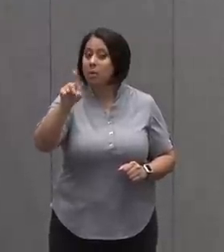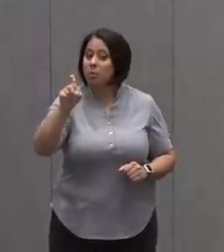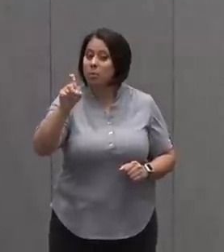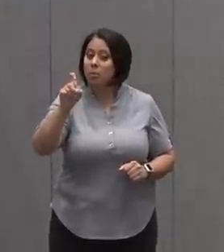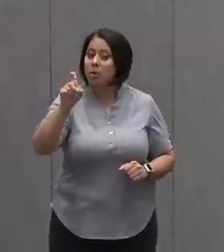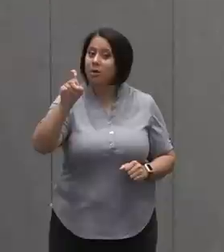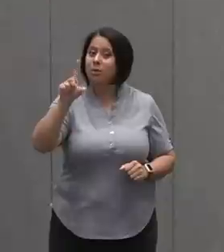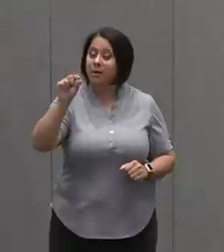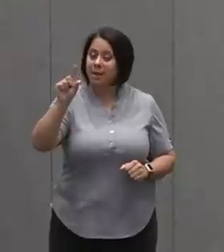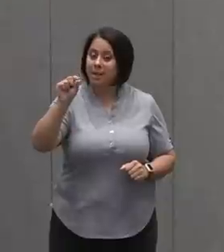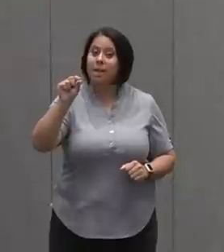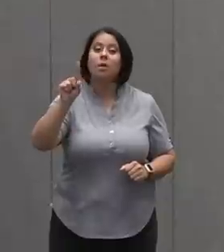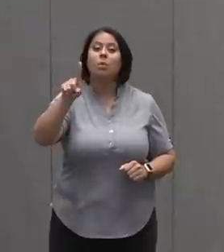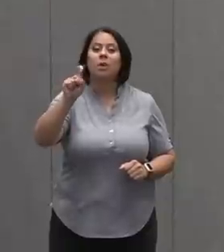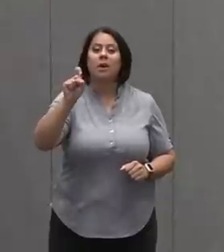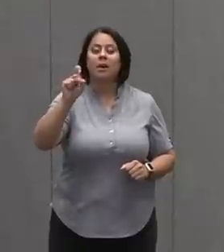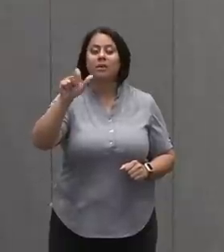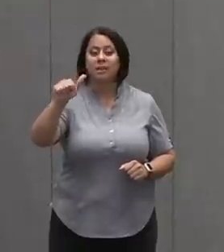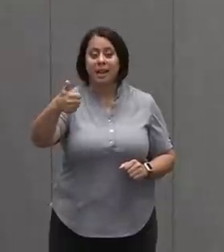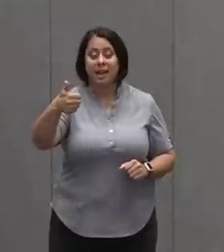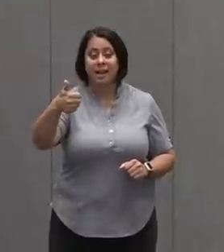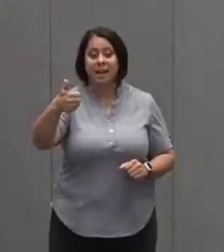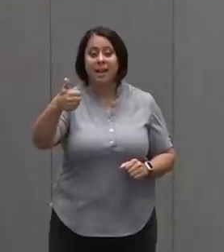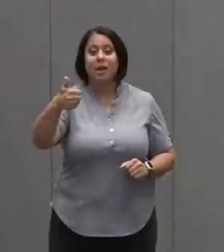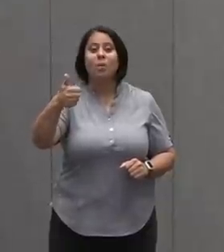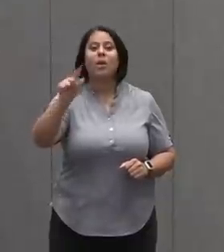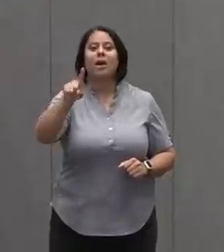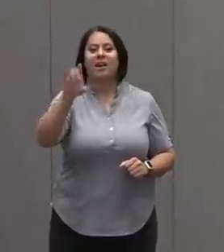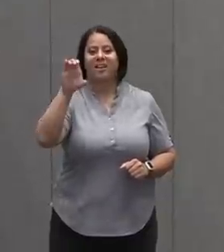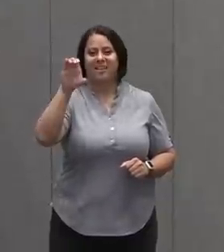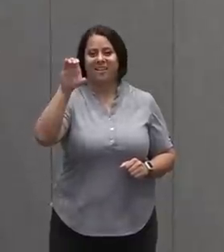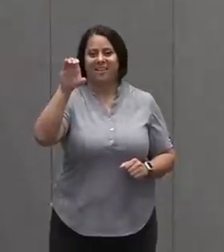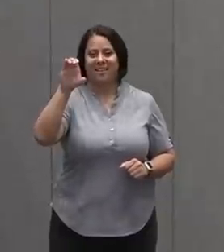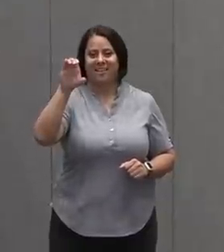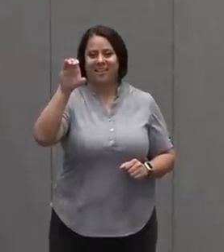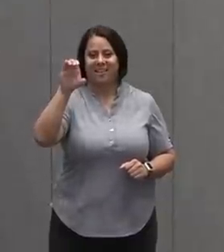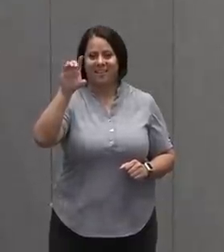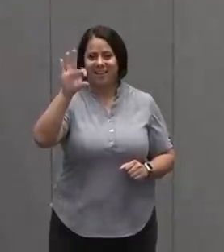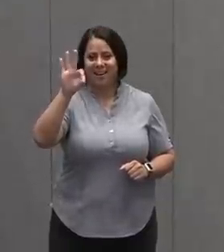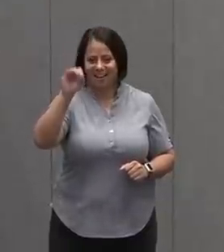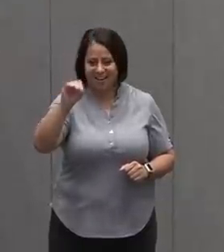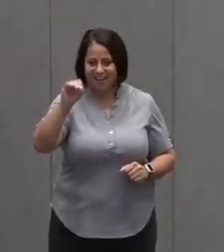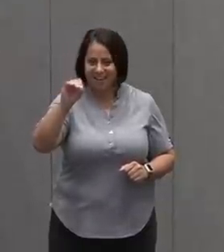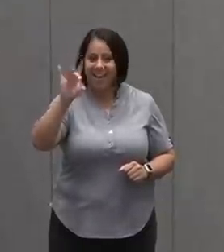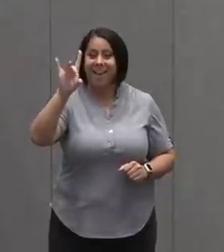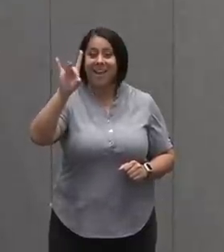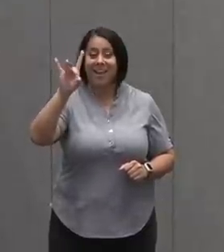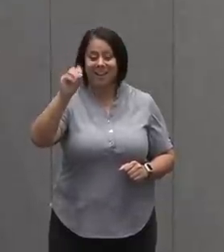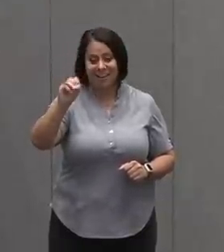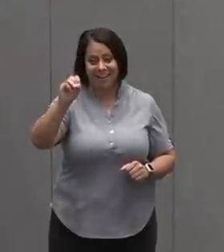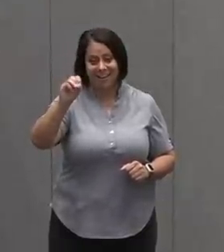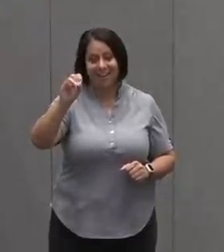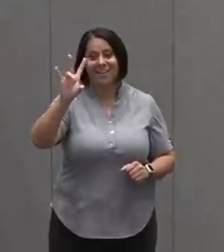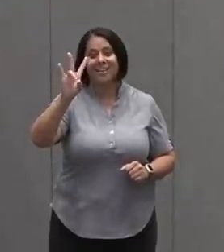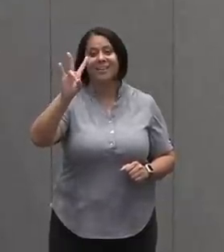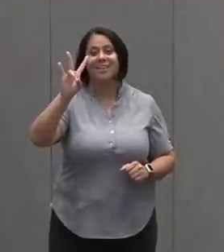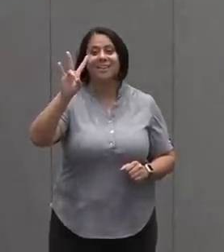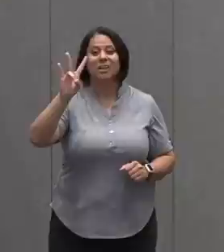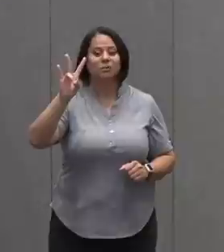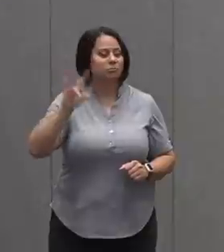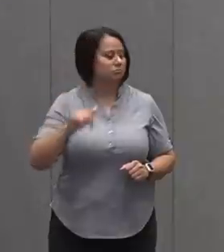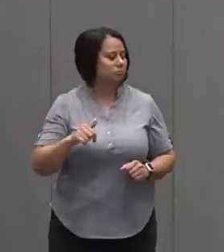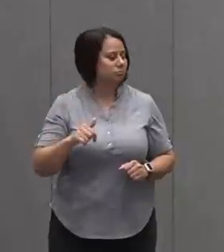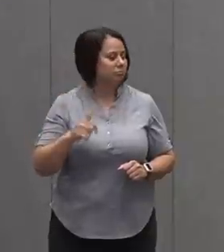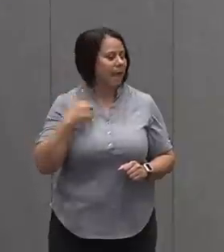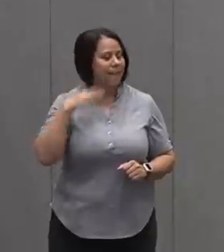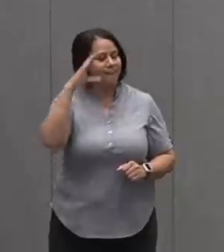130, 120, 110, 100, 90, 80. Oh, I went too